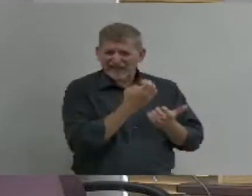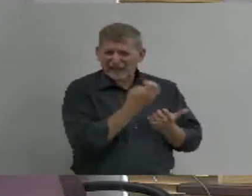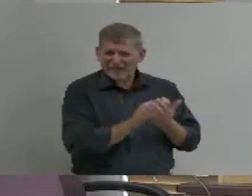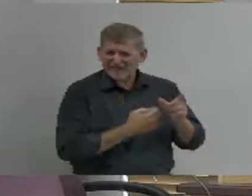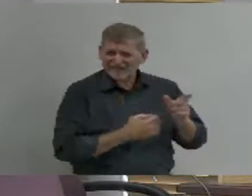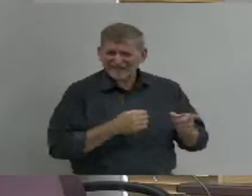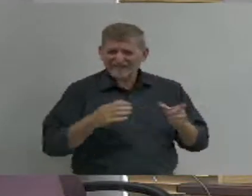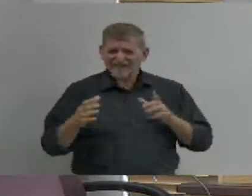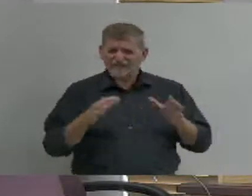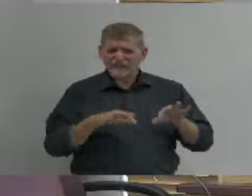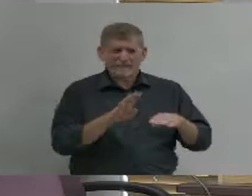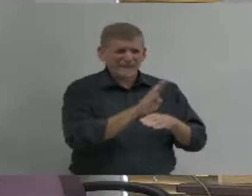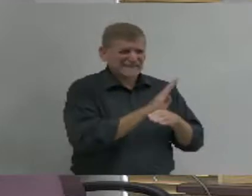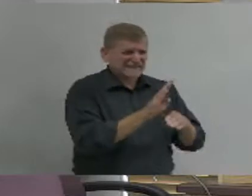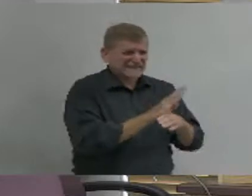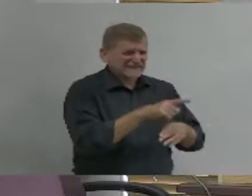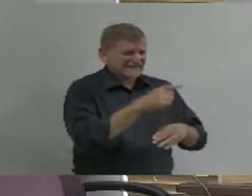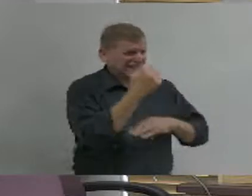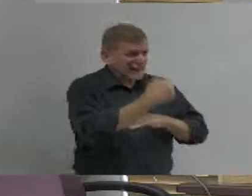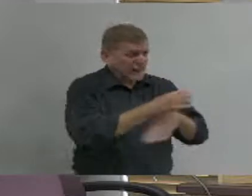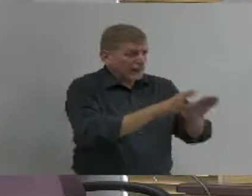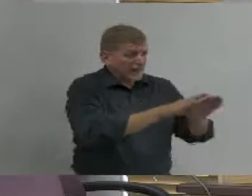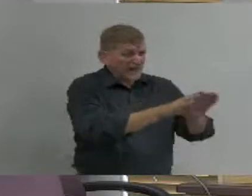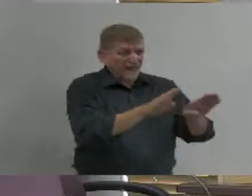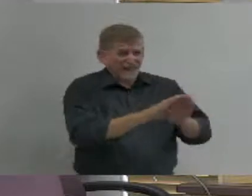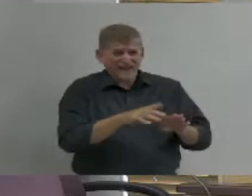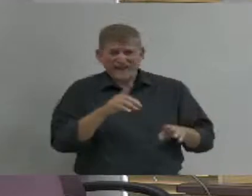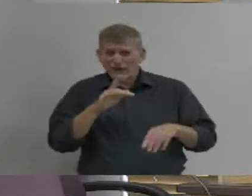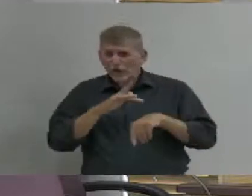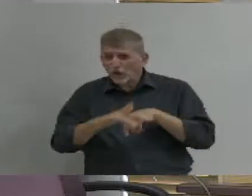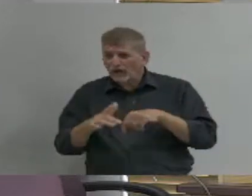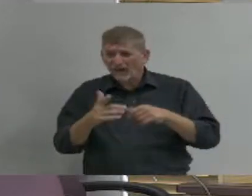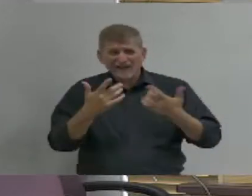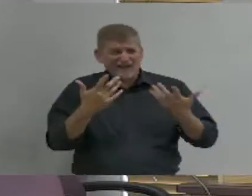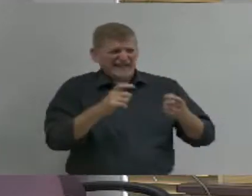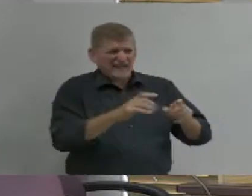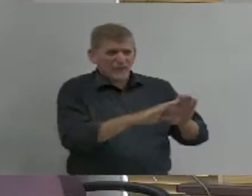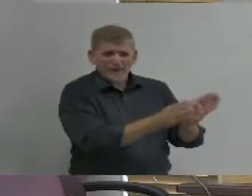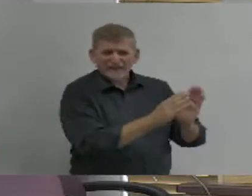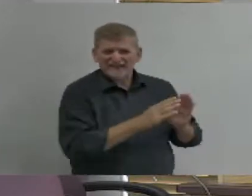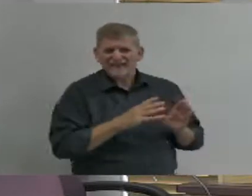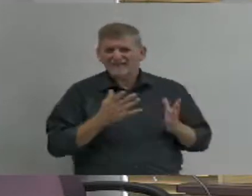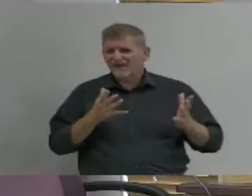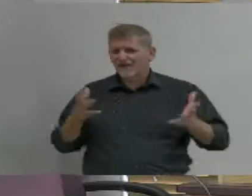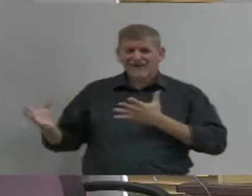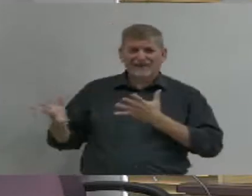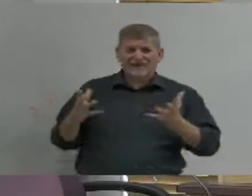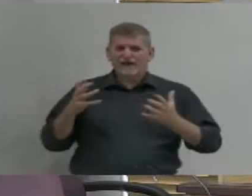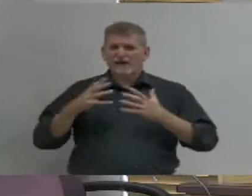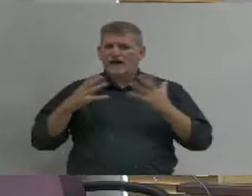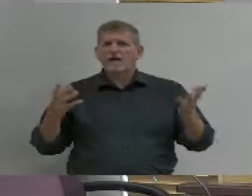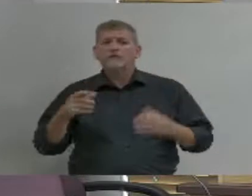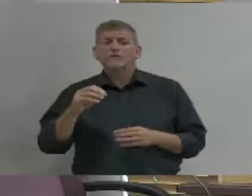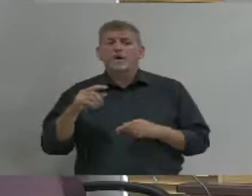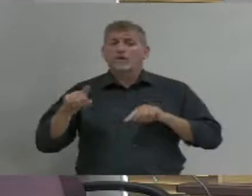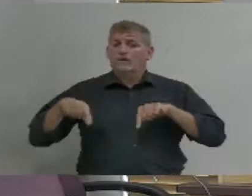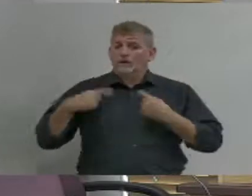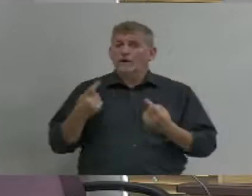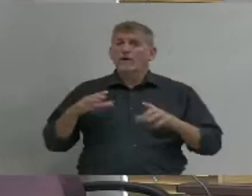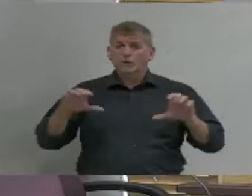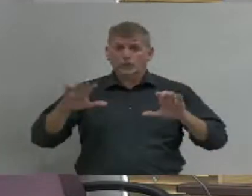my, just a simple request. I think the team's done a wonderful job. That's maybe just one more thing that we can consider moving